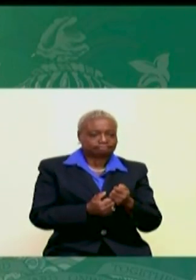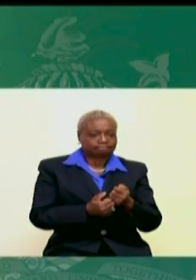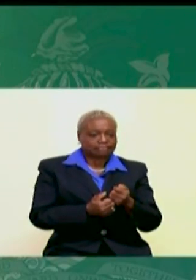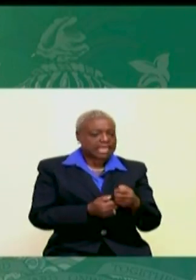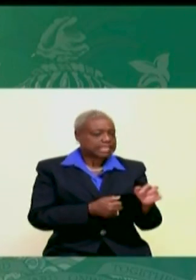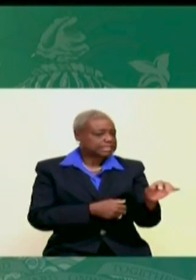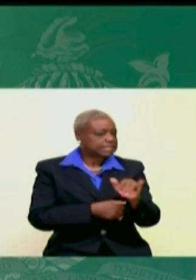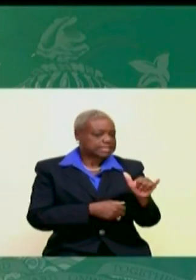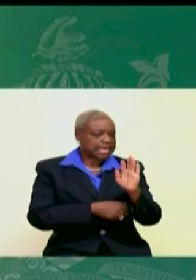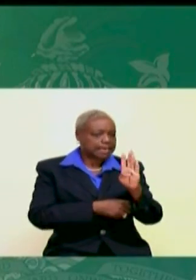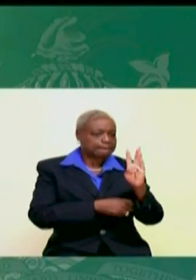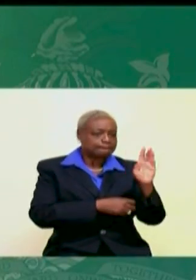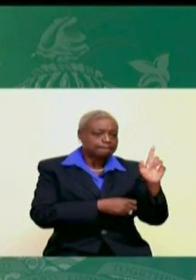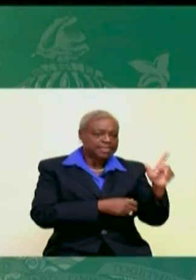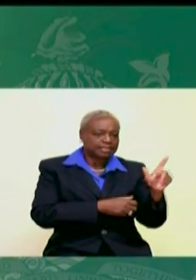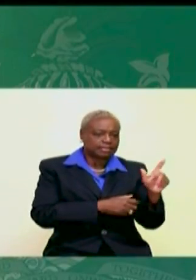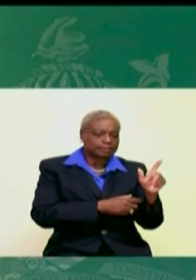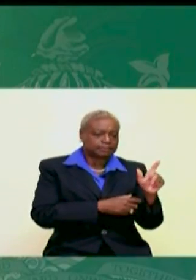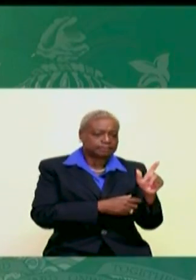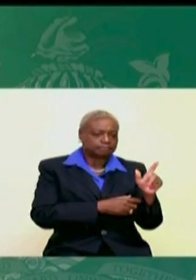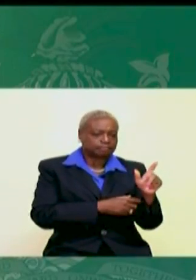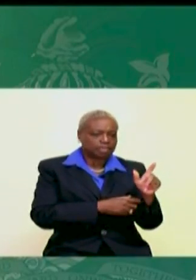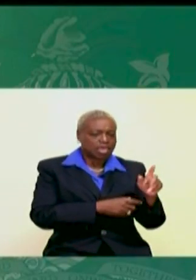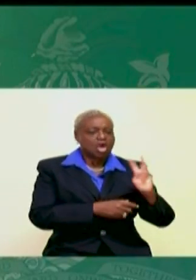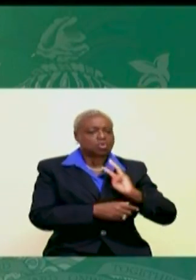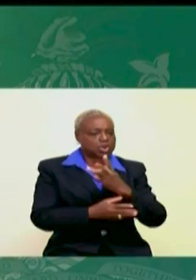bill. We sought to do it again.